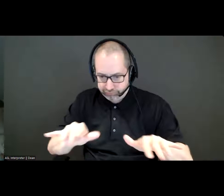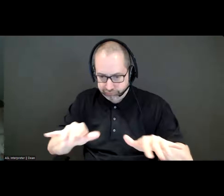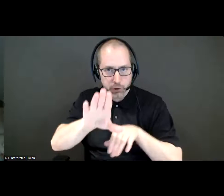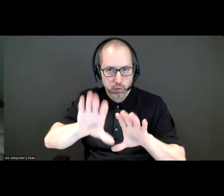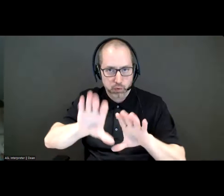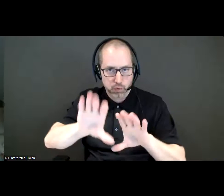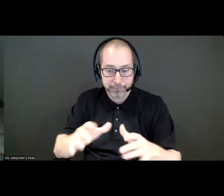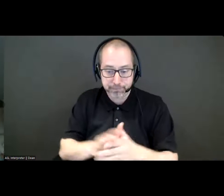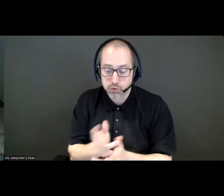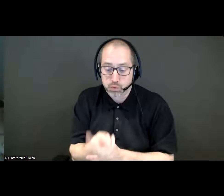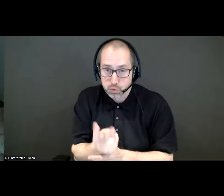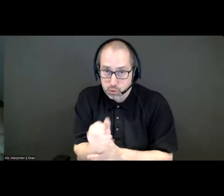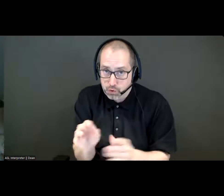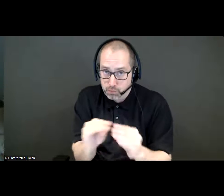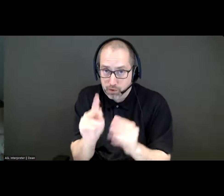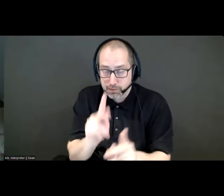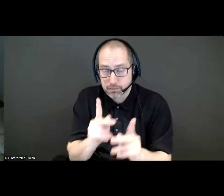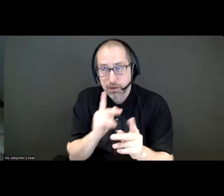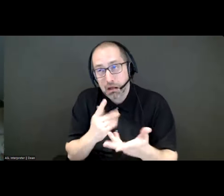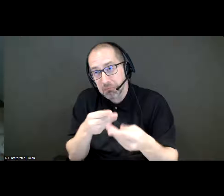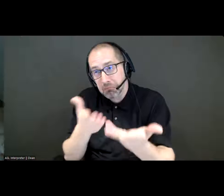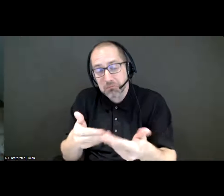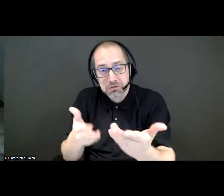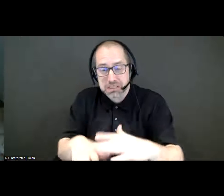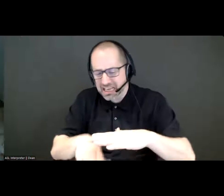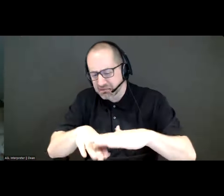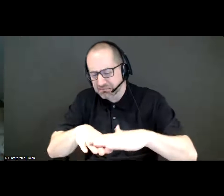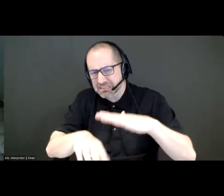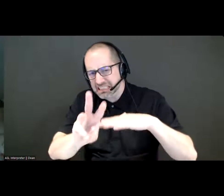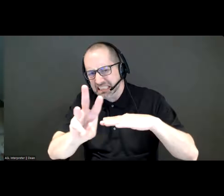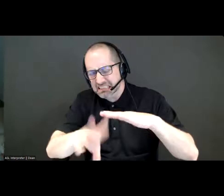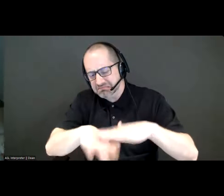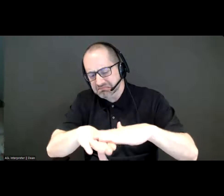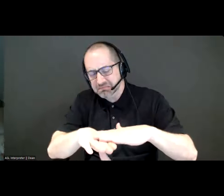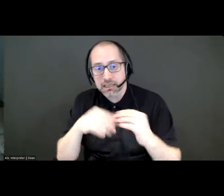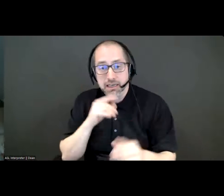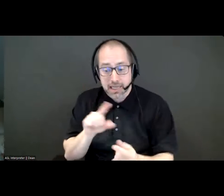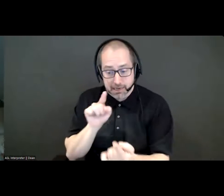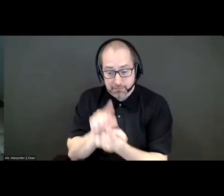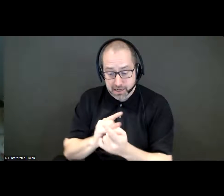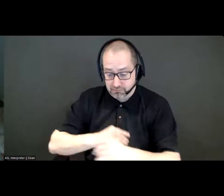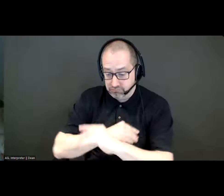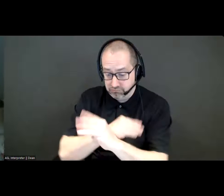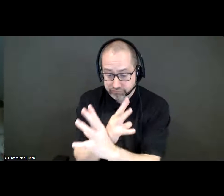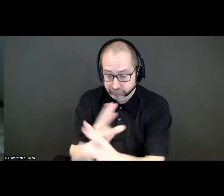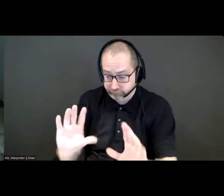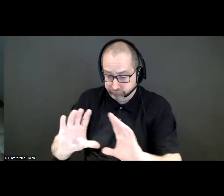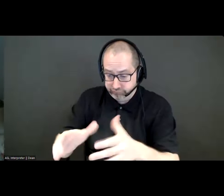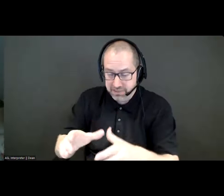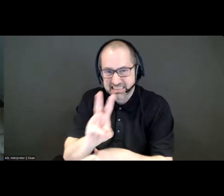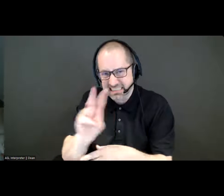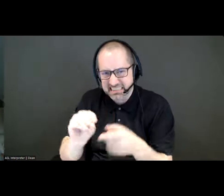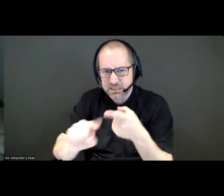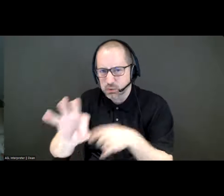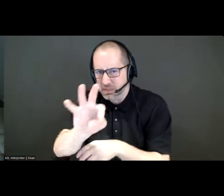two or more people, up to 6, I would say, and you meet 60 to 90 minutes for each time, whatever works for you. And you